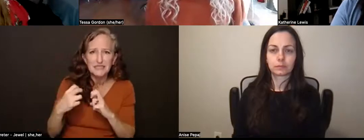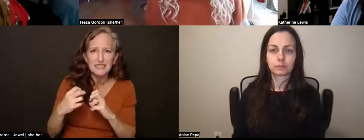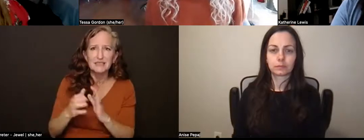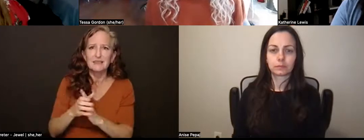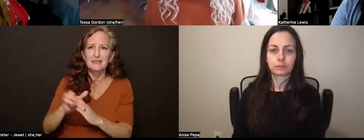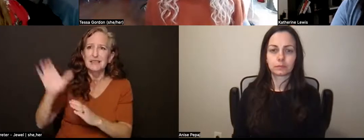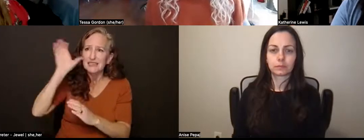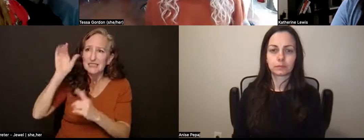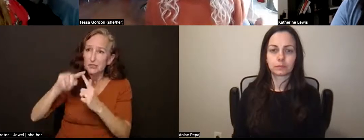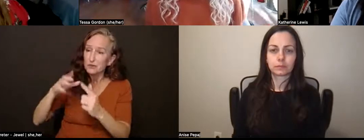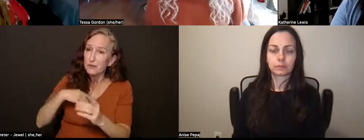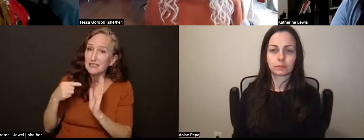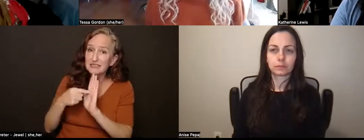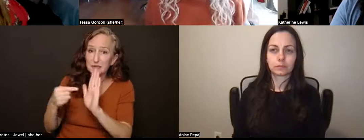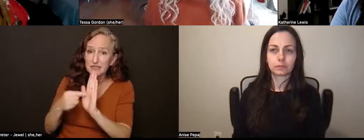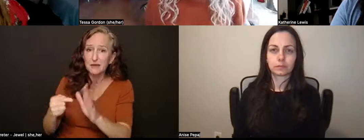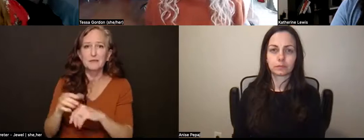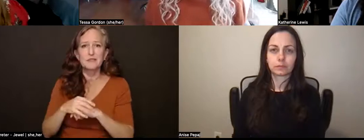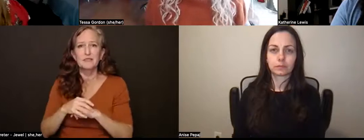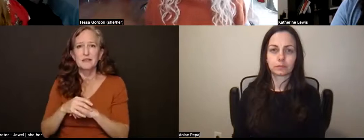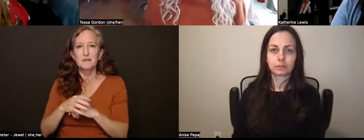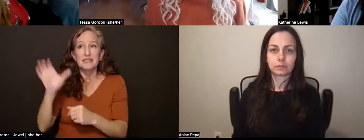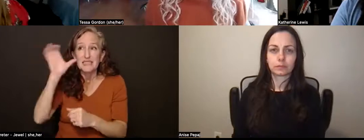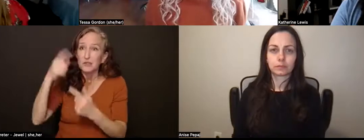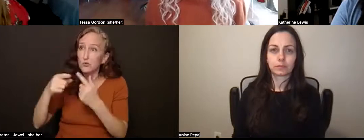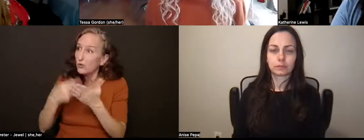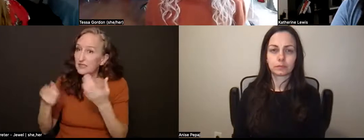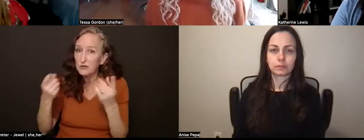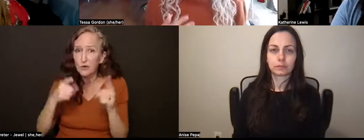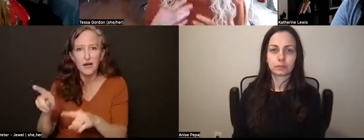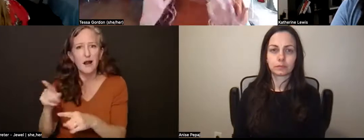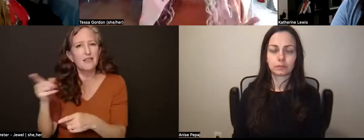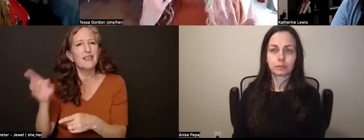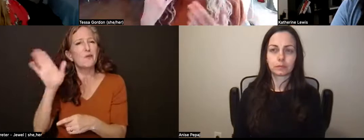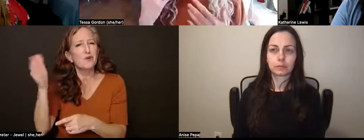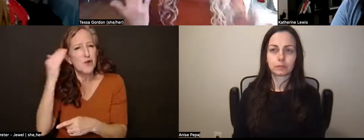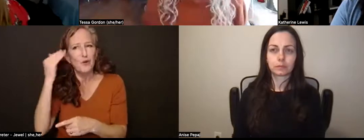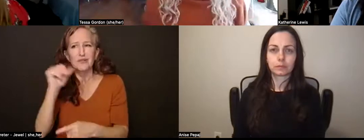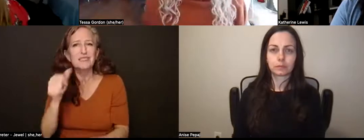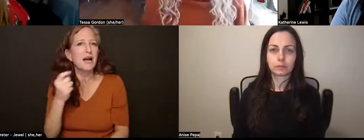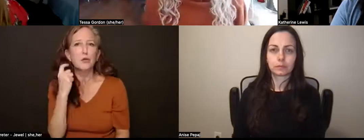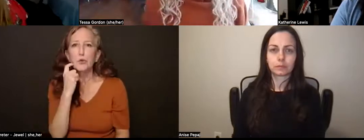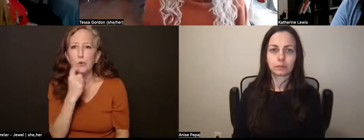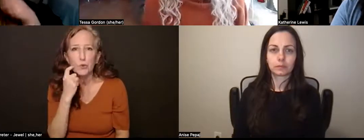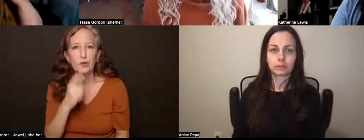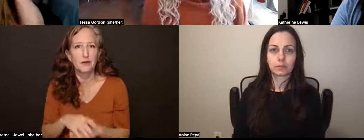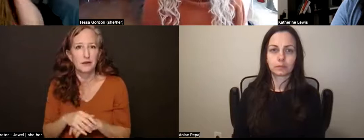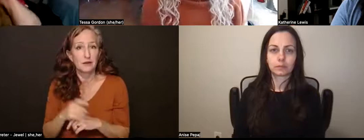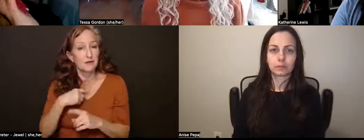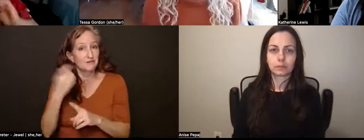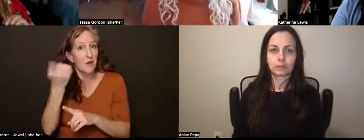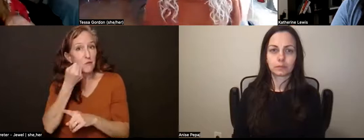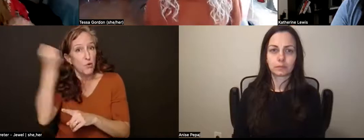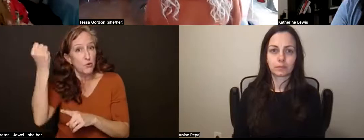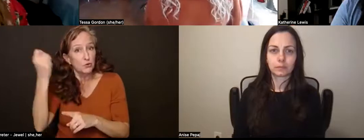symptoms, to listen to the possible things that were going on, they would have known it wasn't a tooth thing. I wouldn't have lost a tooth unnecessarily and had